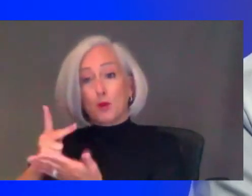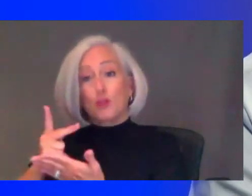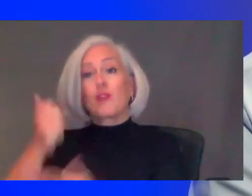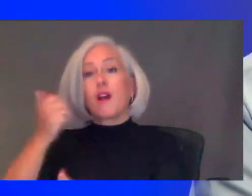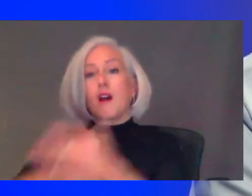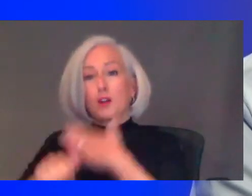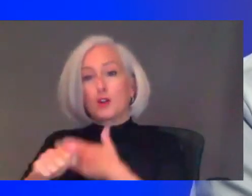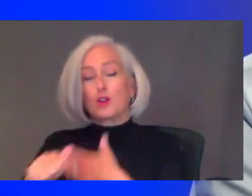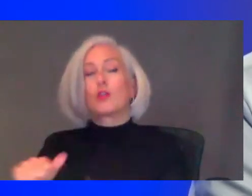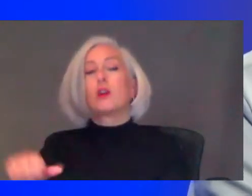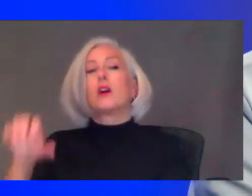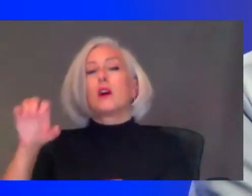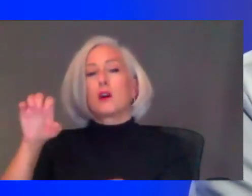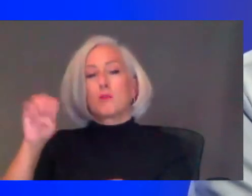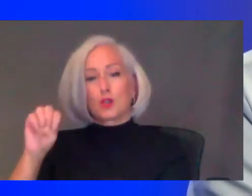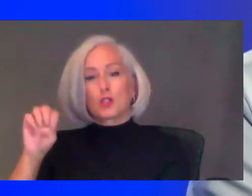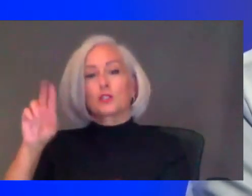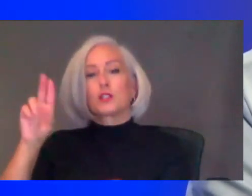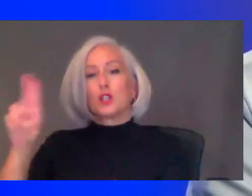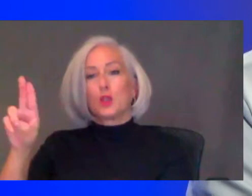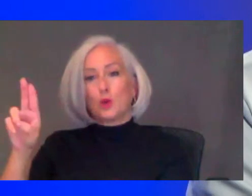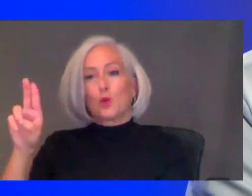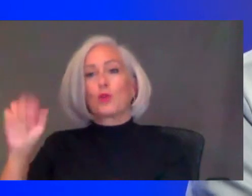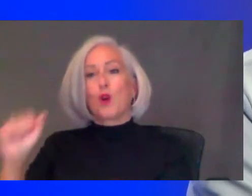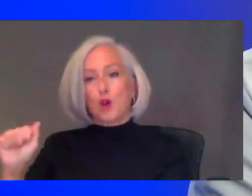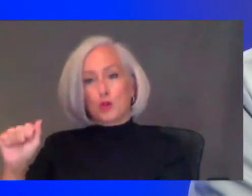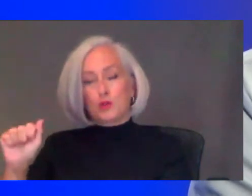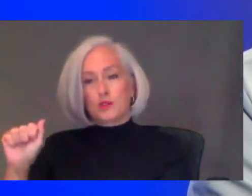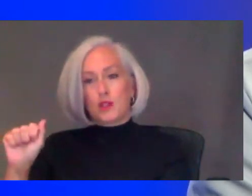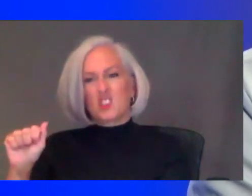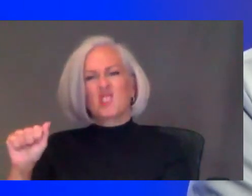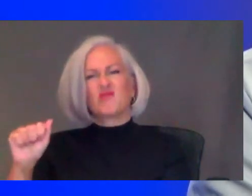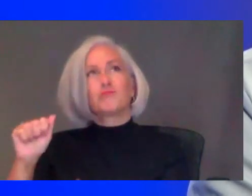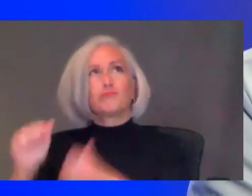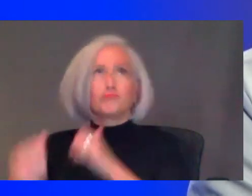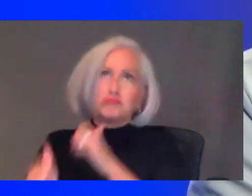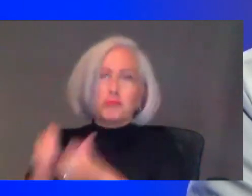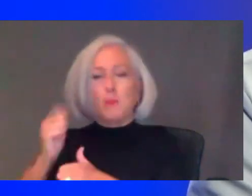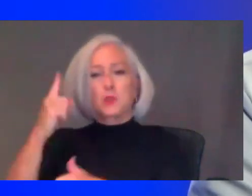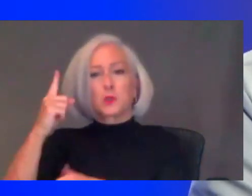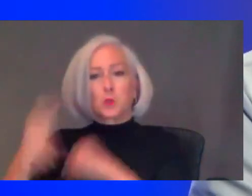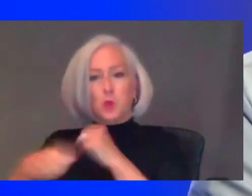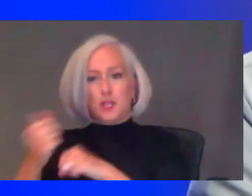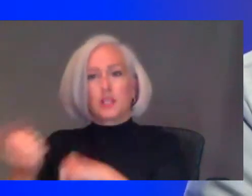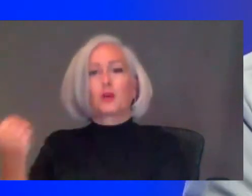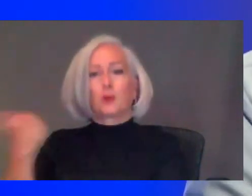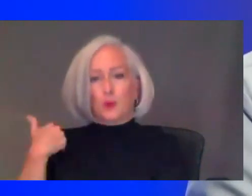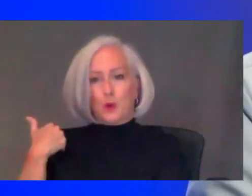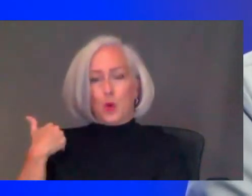effective of shortening the length of the symptoms that you have. The most recent study